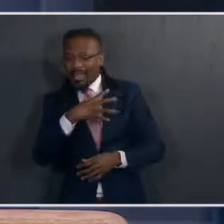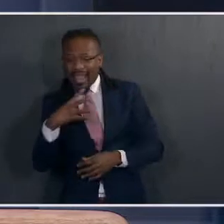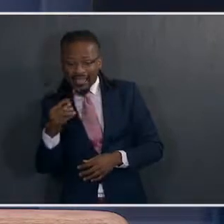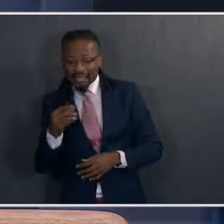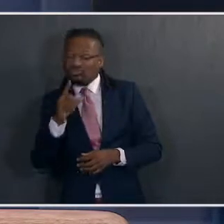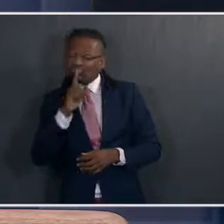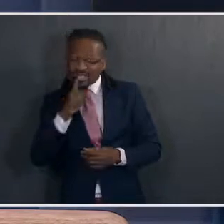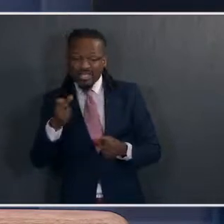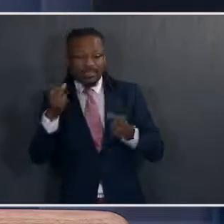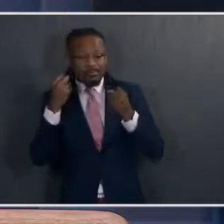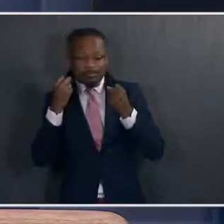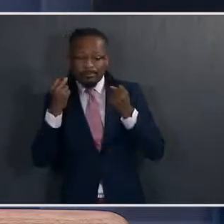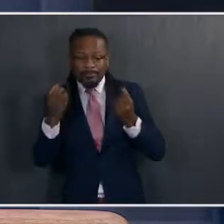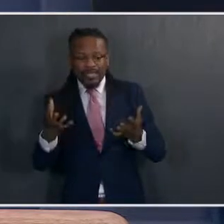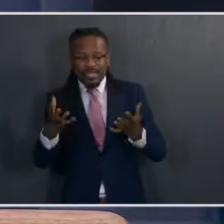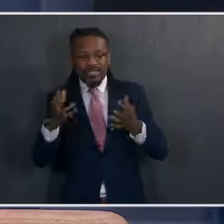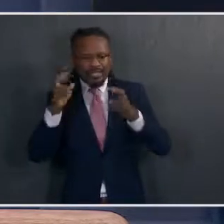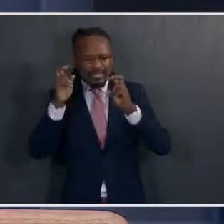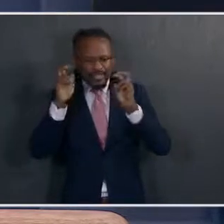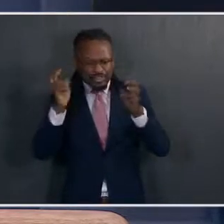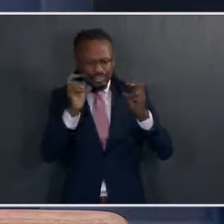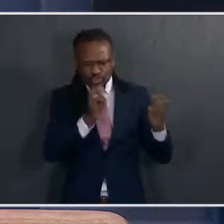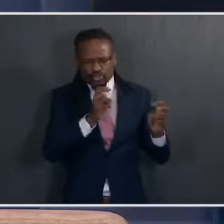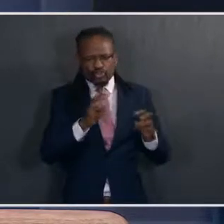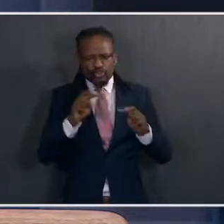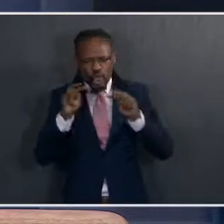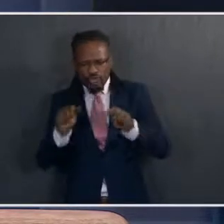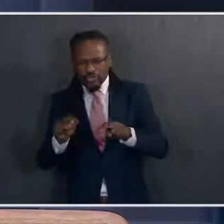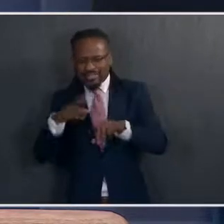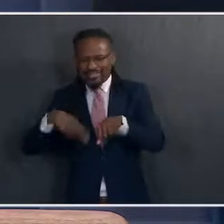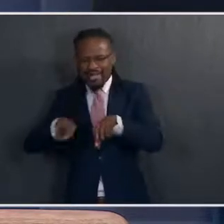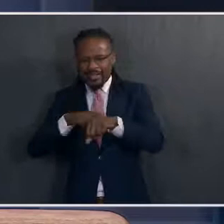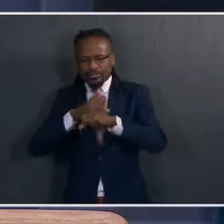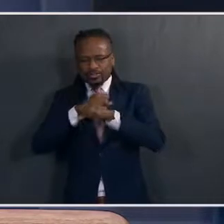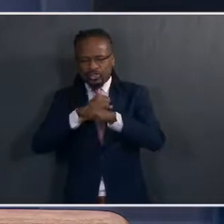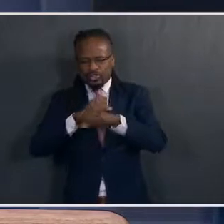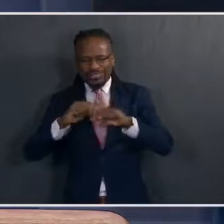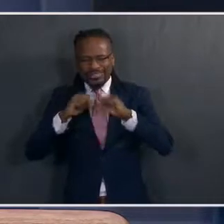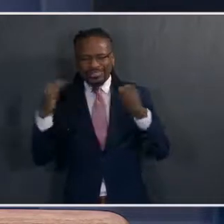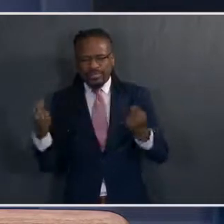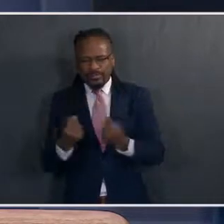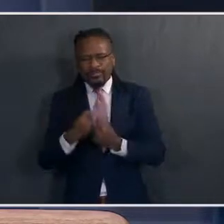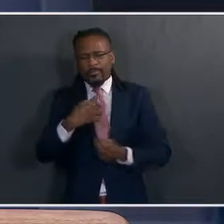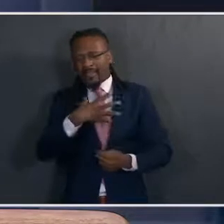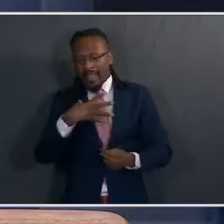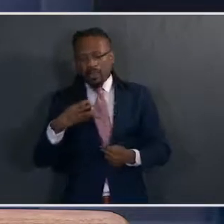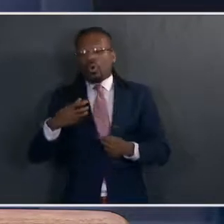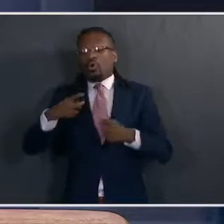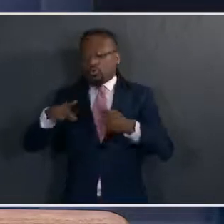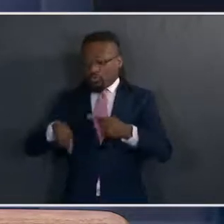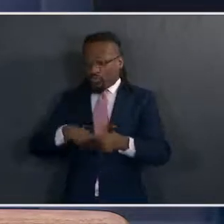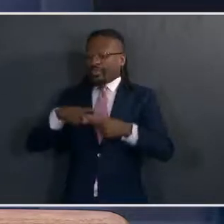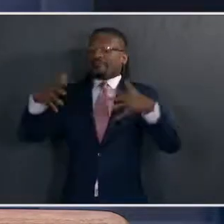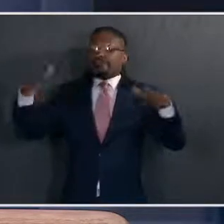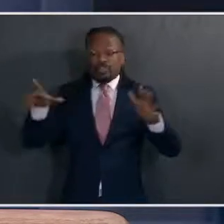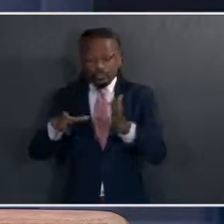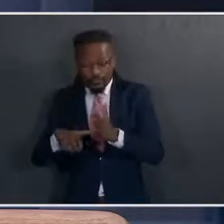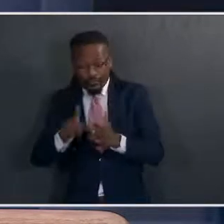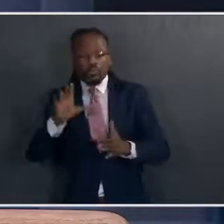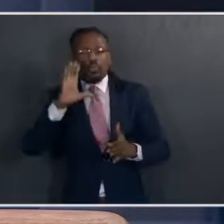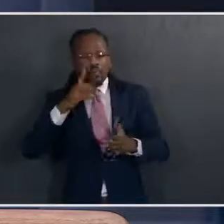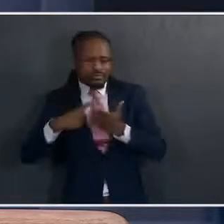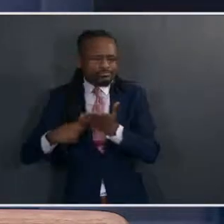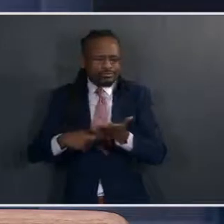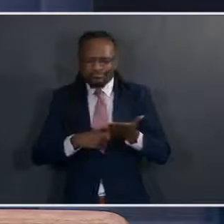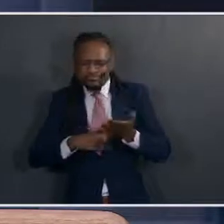number of issues that are being looked into by the national security team. And once that review is concluded, we'll have more to say on our